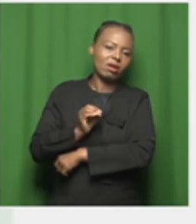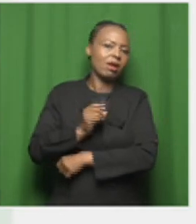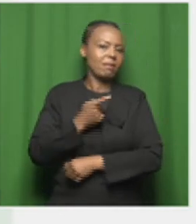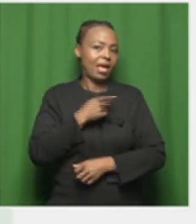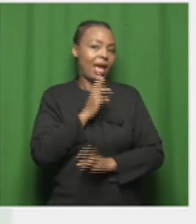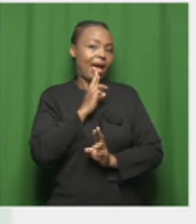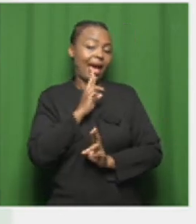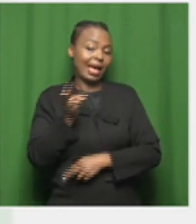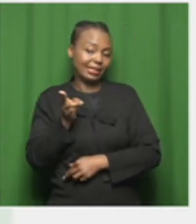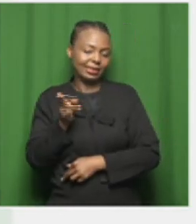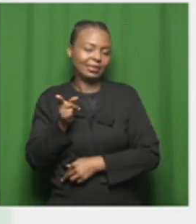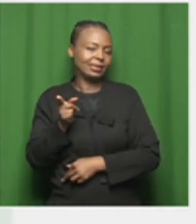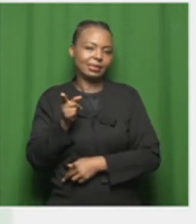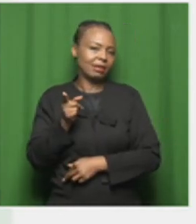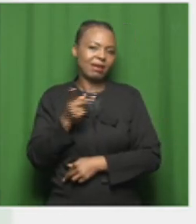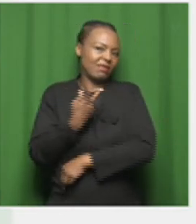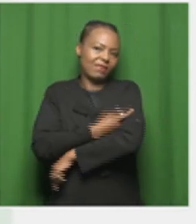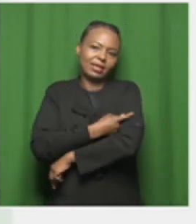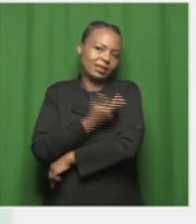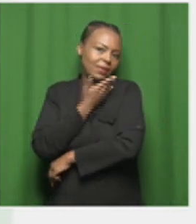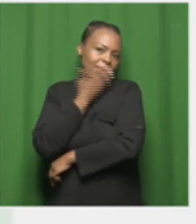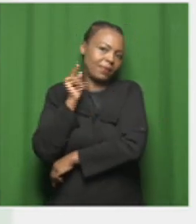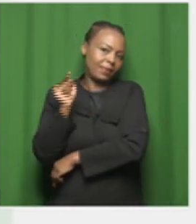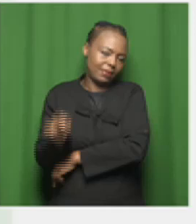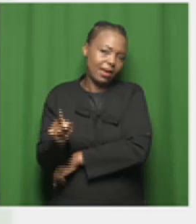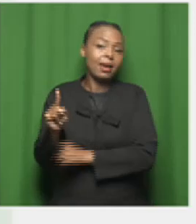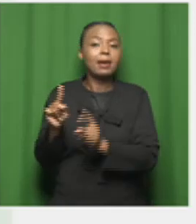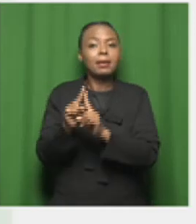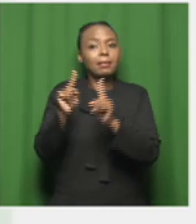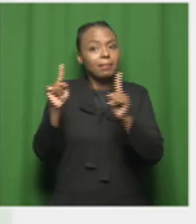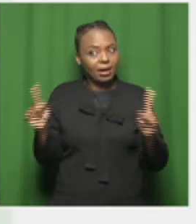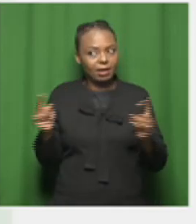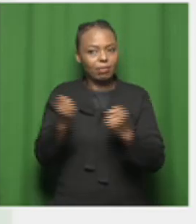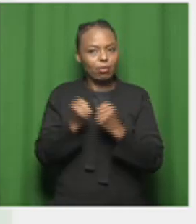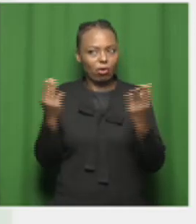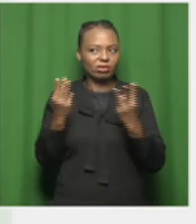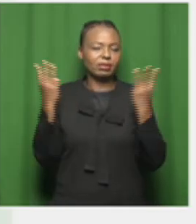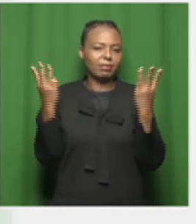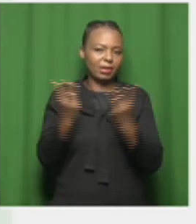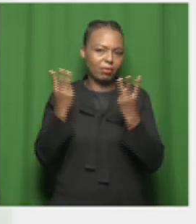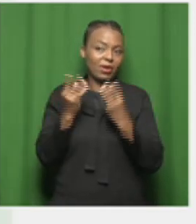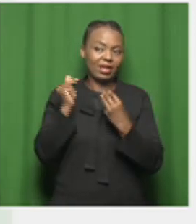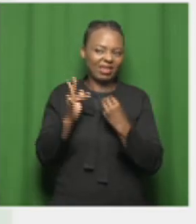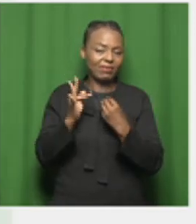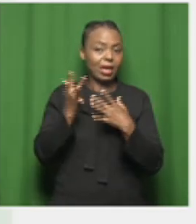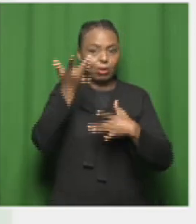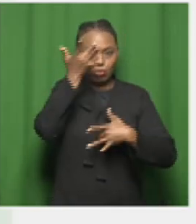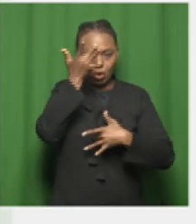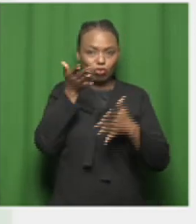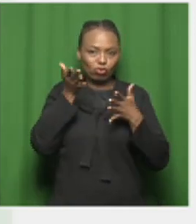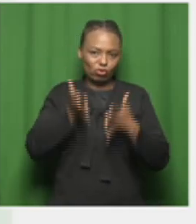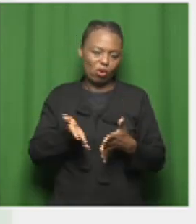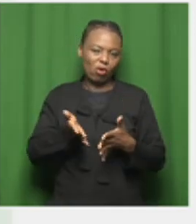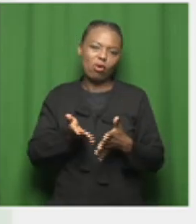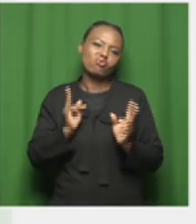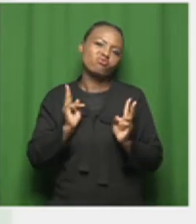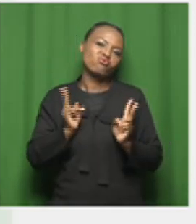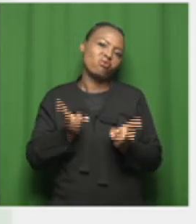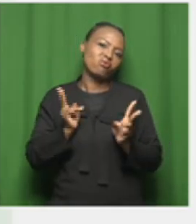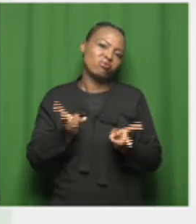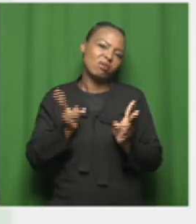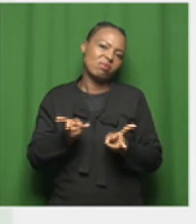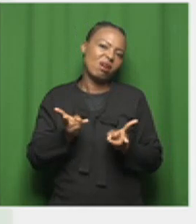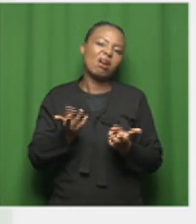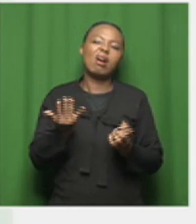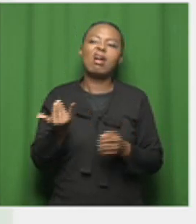vaccine. However, given that in the majority of the individuals, the symptoms are quite mild, it's just the